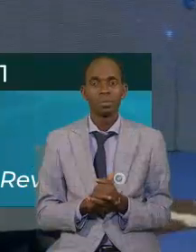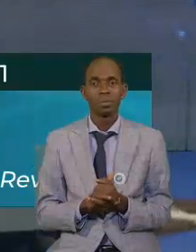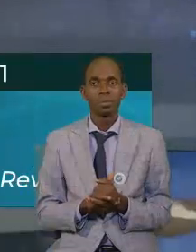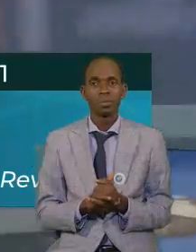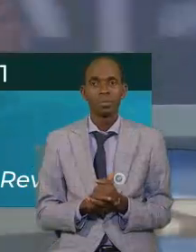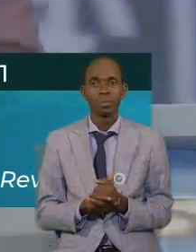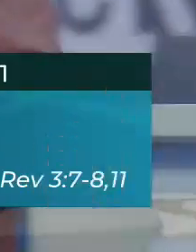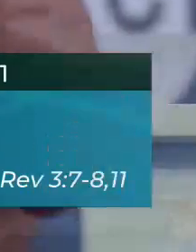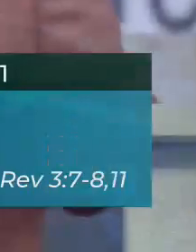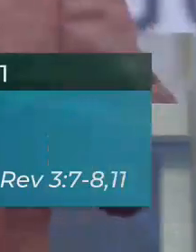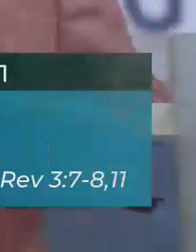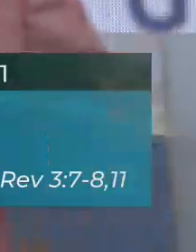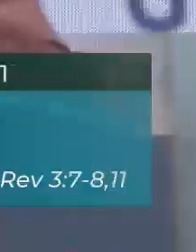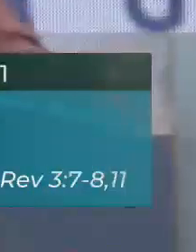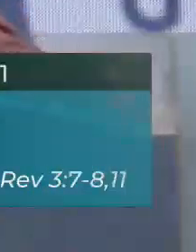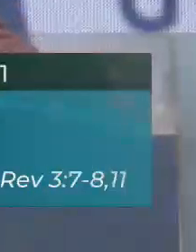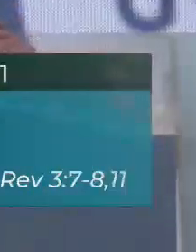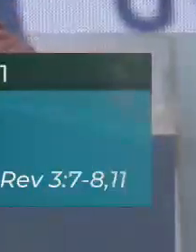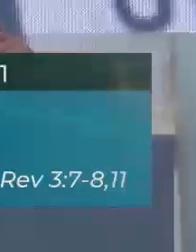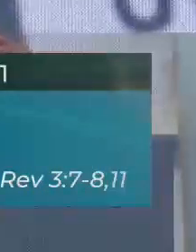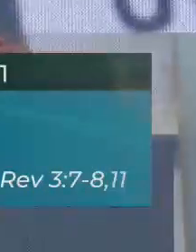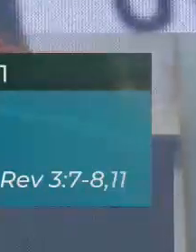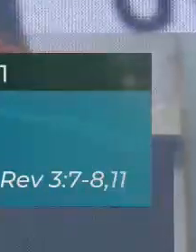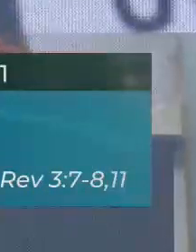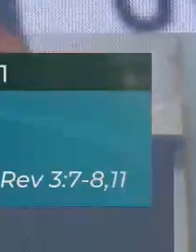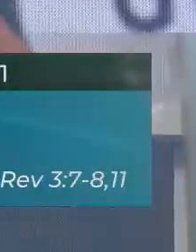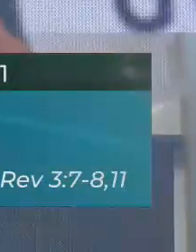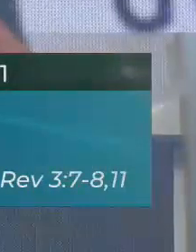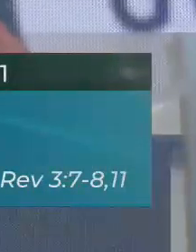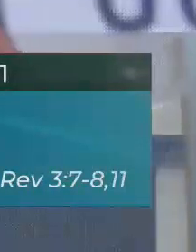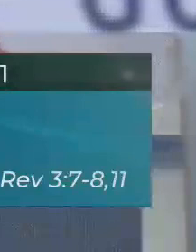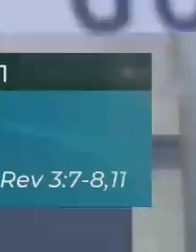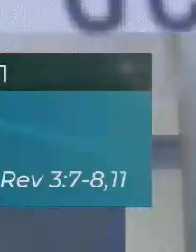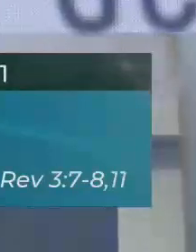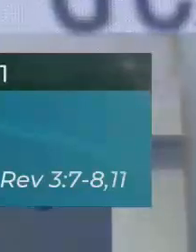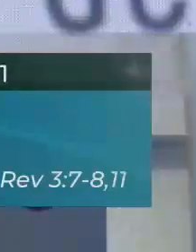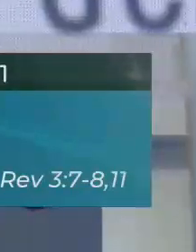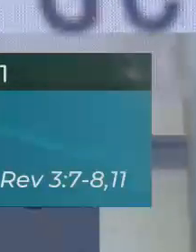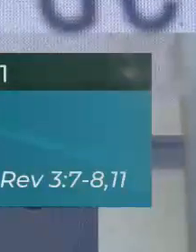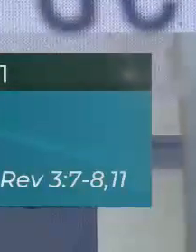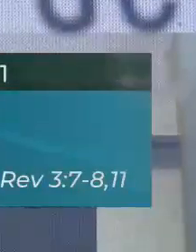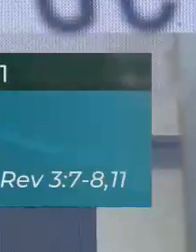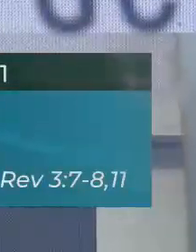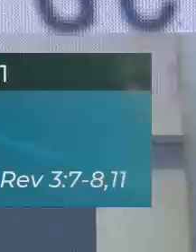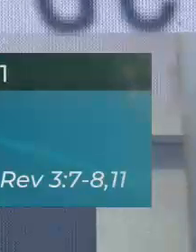the Lord and we ask, we always receive.